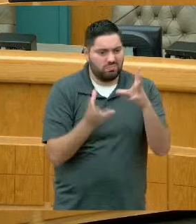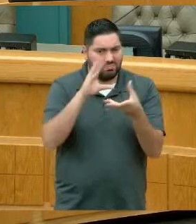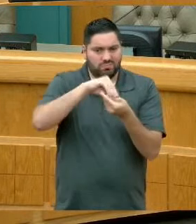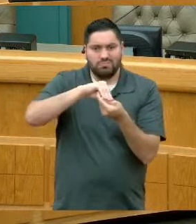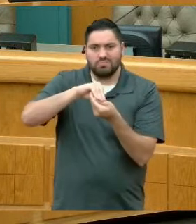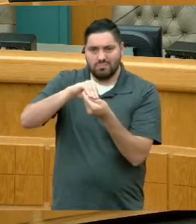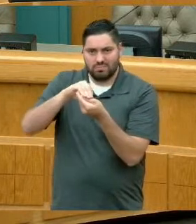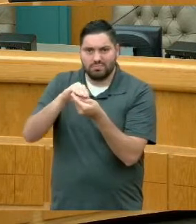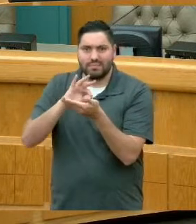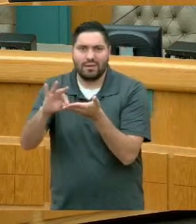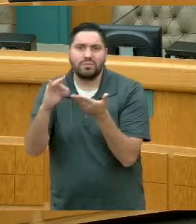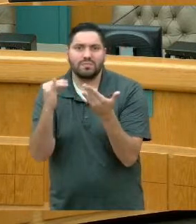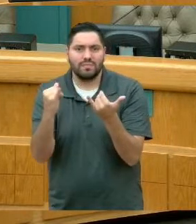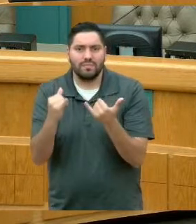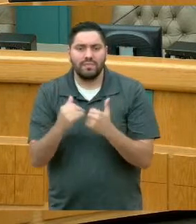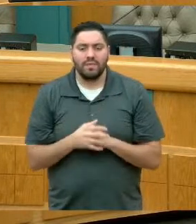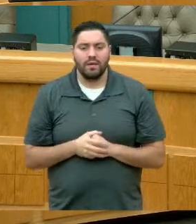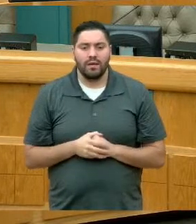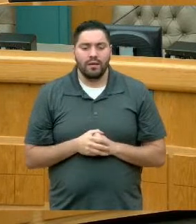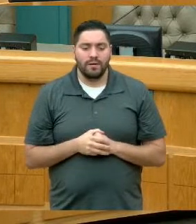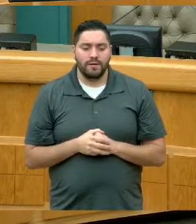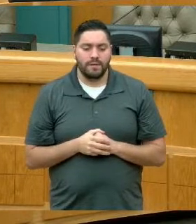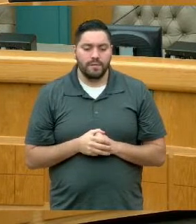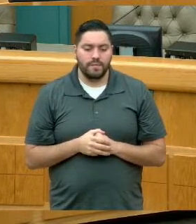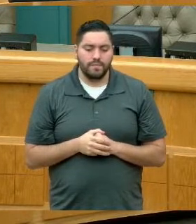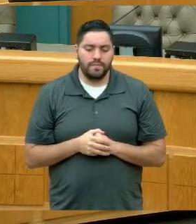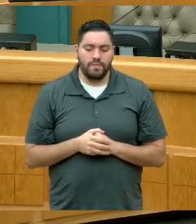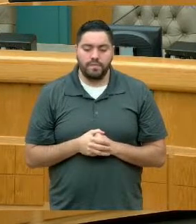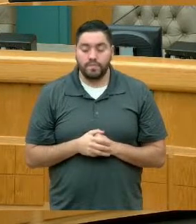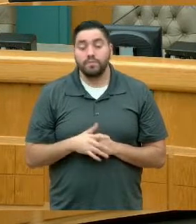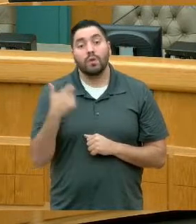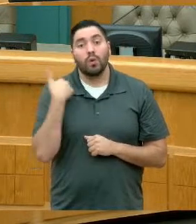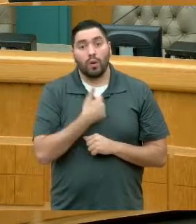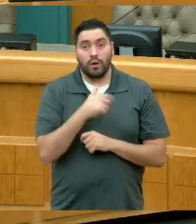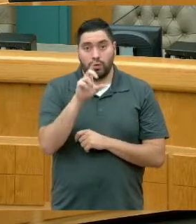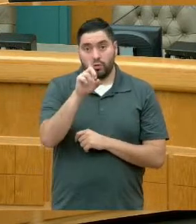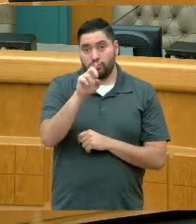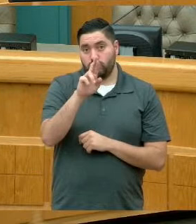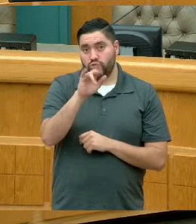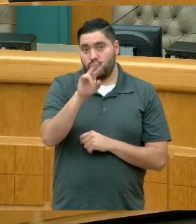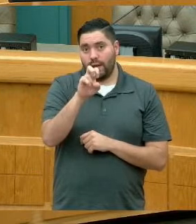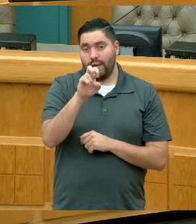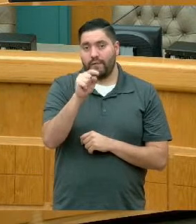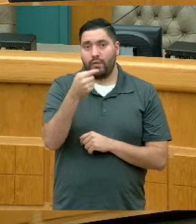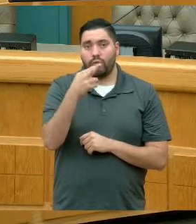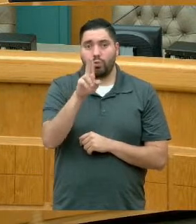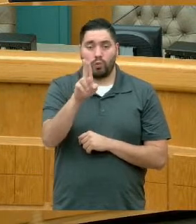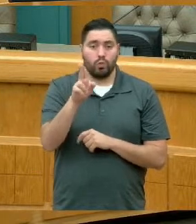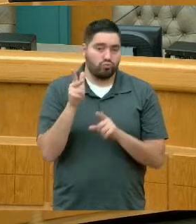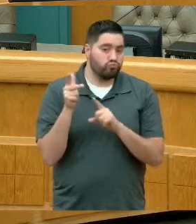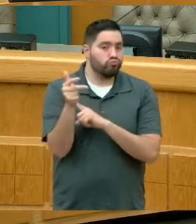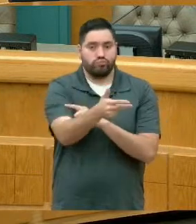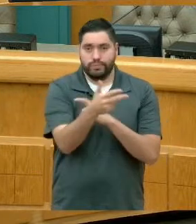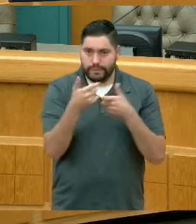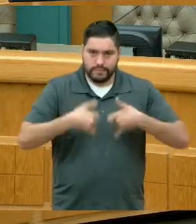of weeks ago by the county and Nueces County, and those were counted